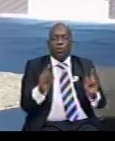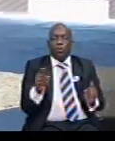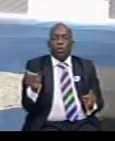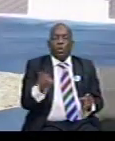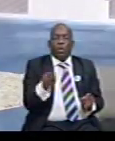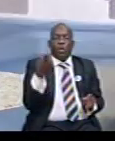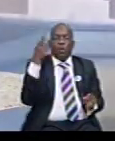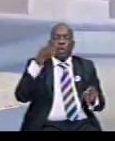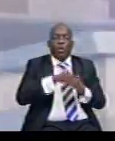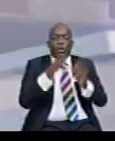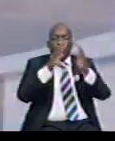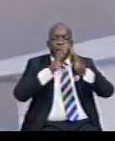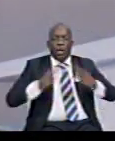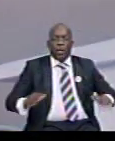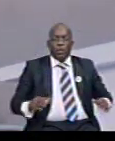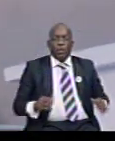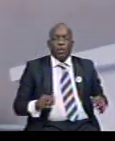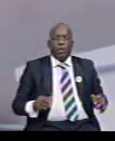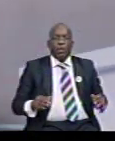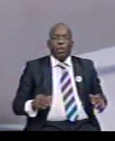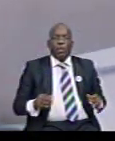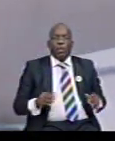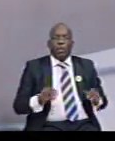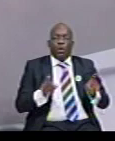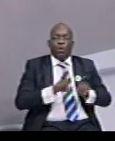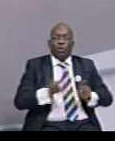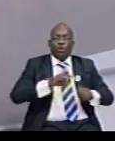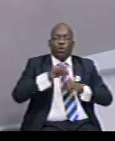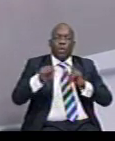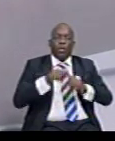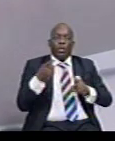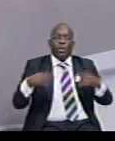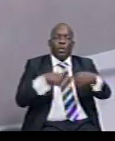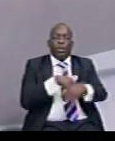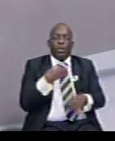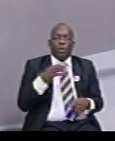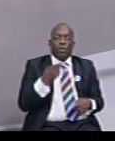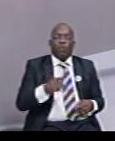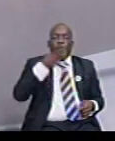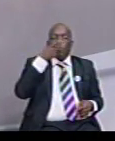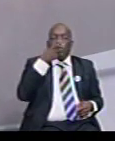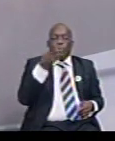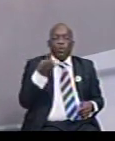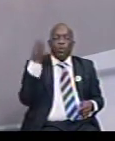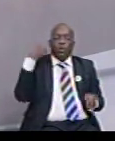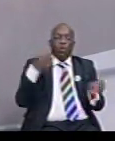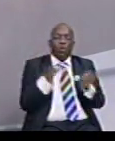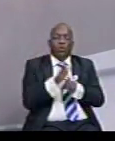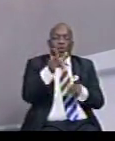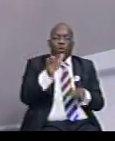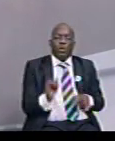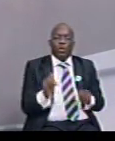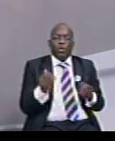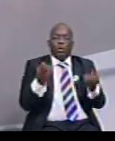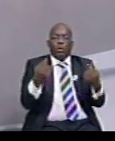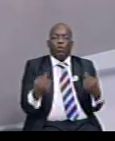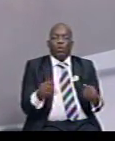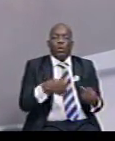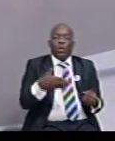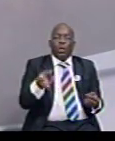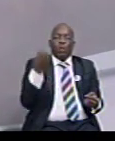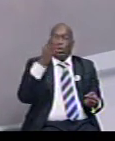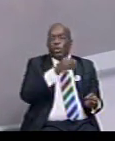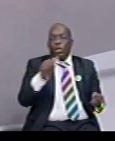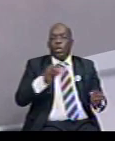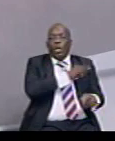then, when the day of Pentecost was fully come, there was a mighty wind from heaven,